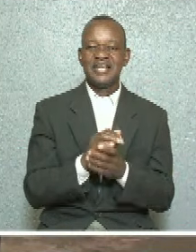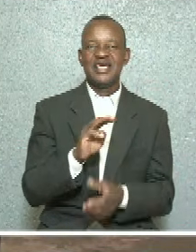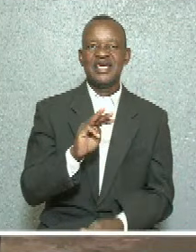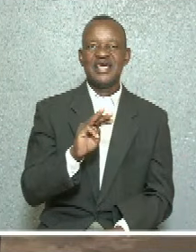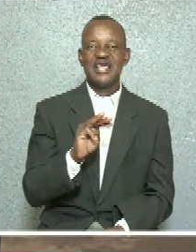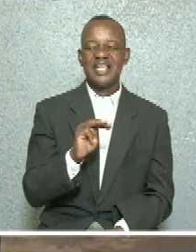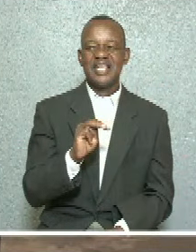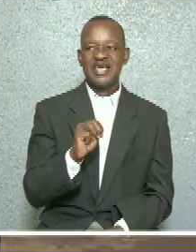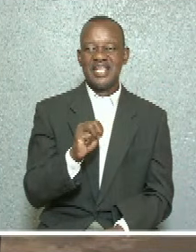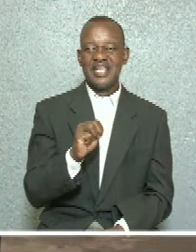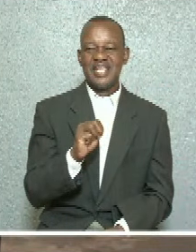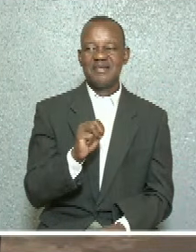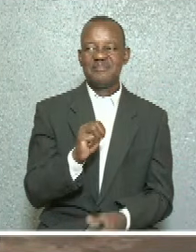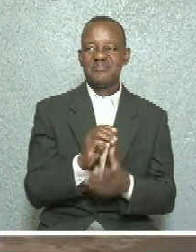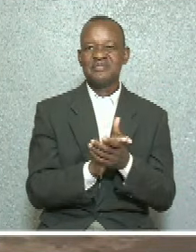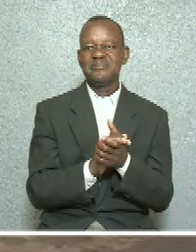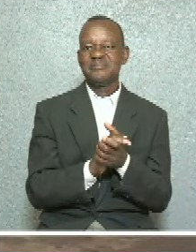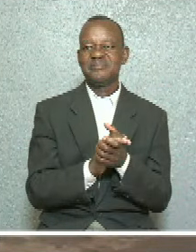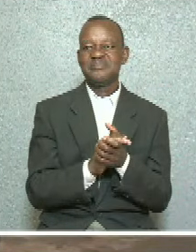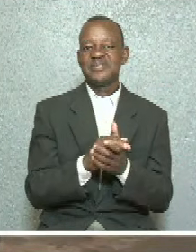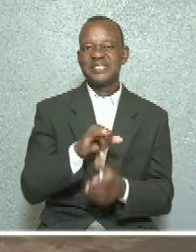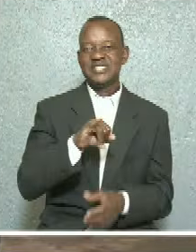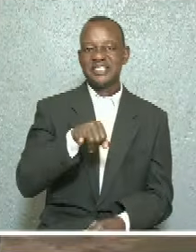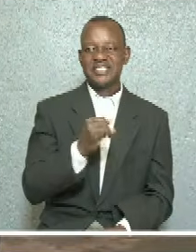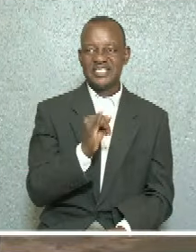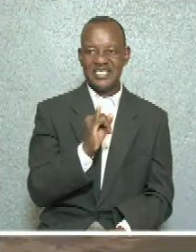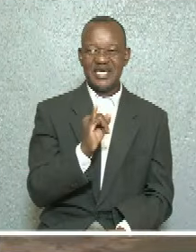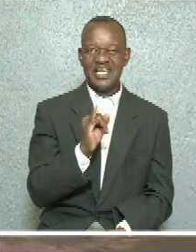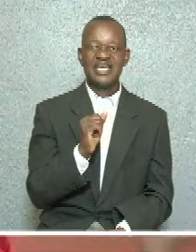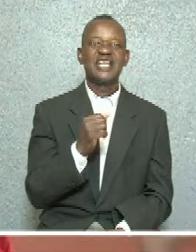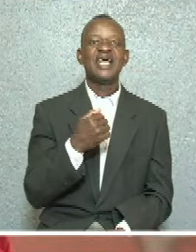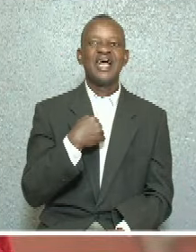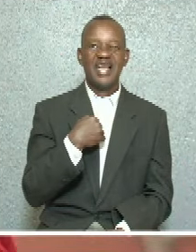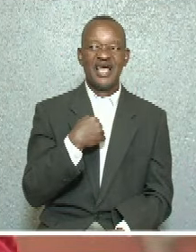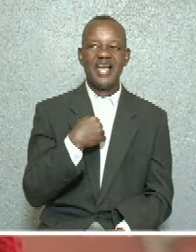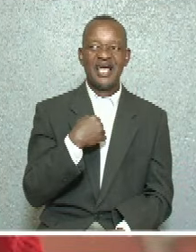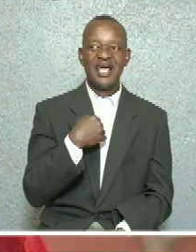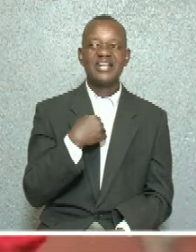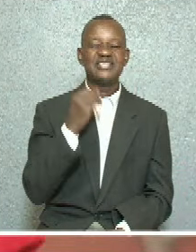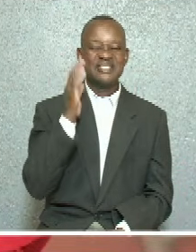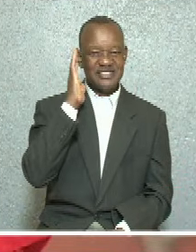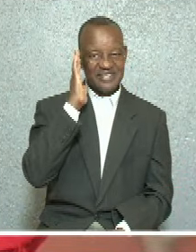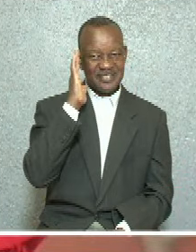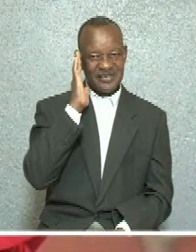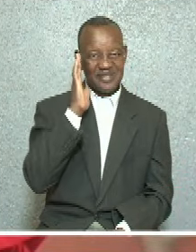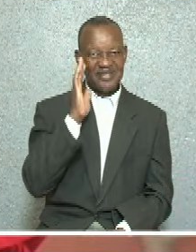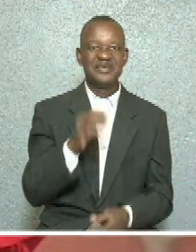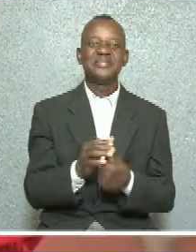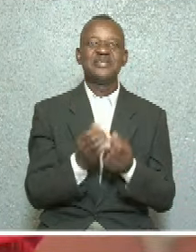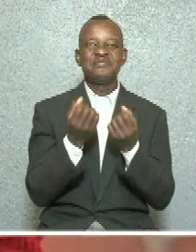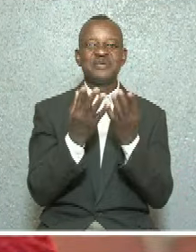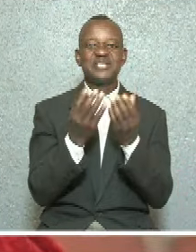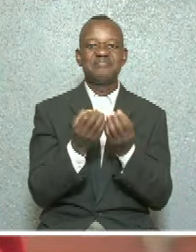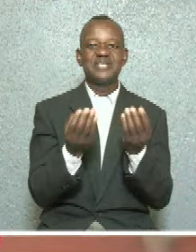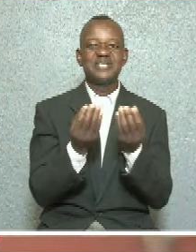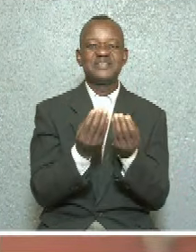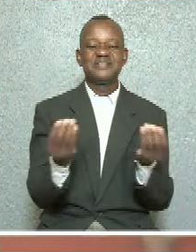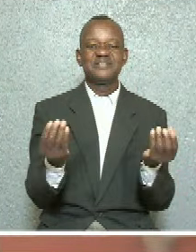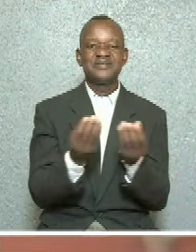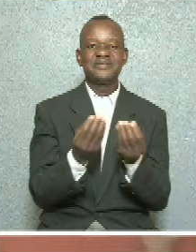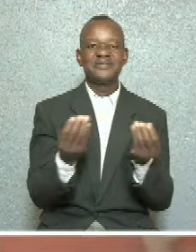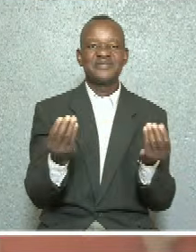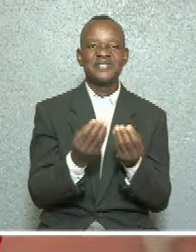very inspiring for as many of us to hear it, you know, because it's good to always hear it from the horse's mouth, right? So,